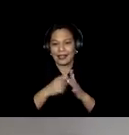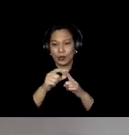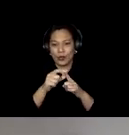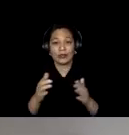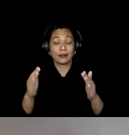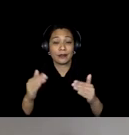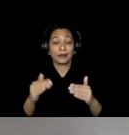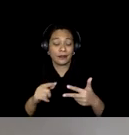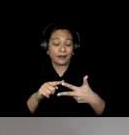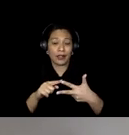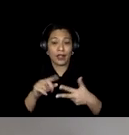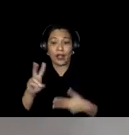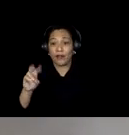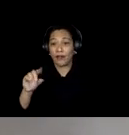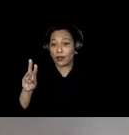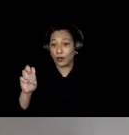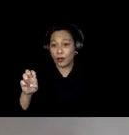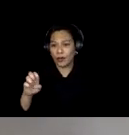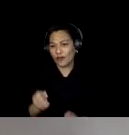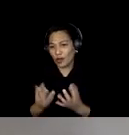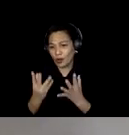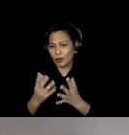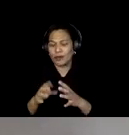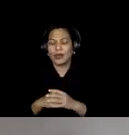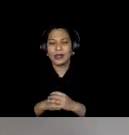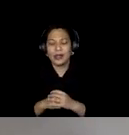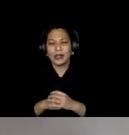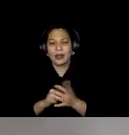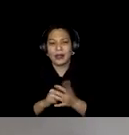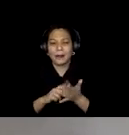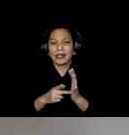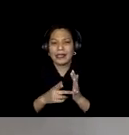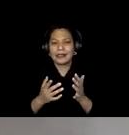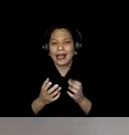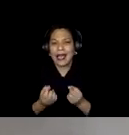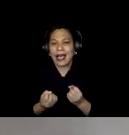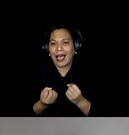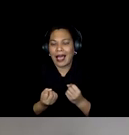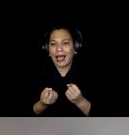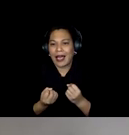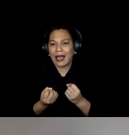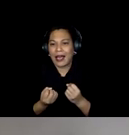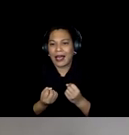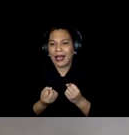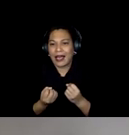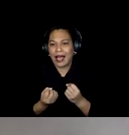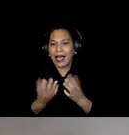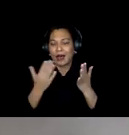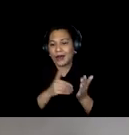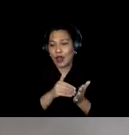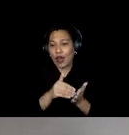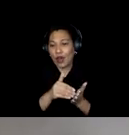Volume is the next thing you want to think about. And that is how often it is a potential keyword